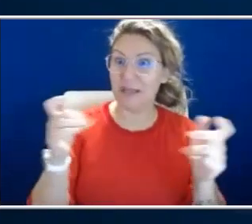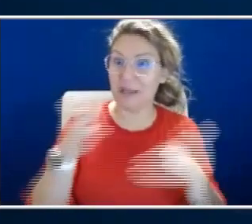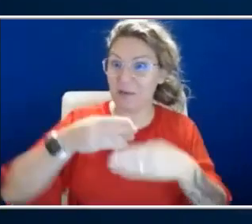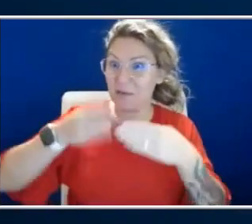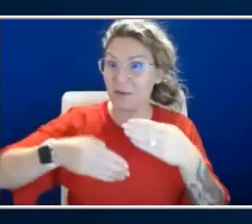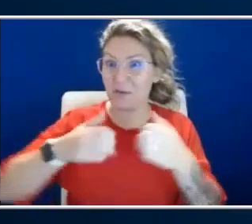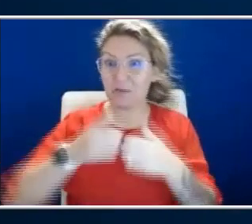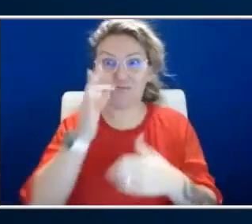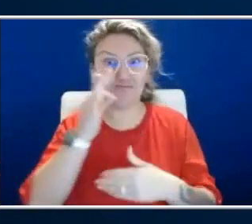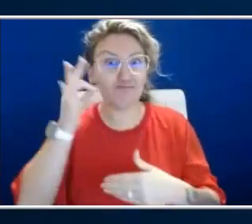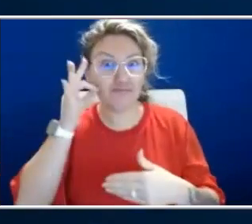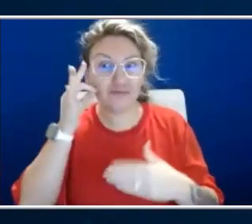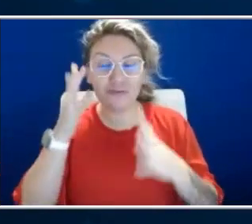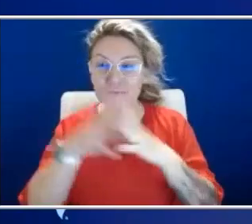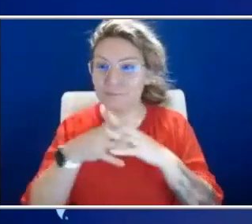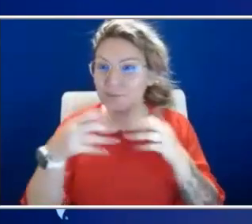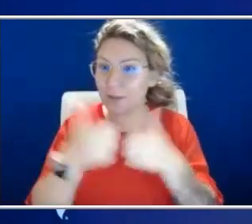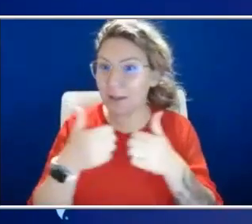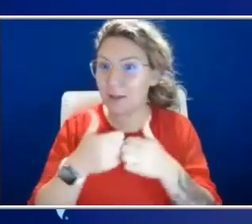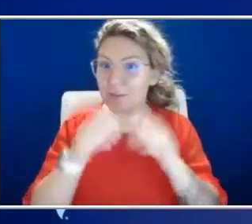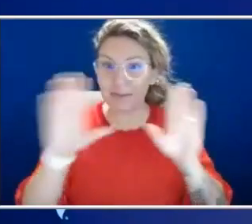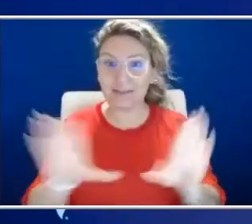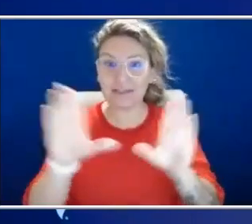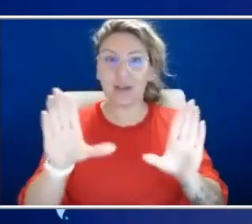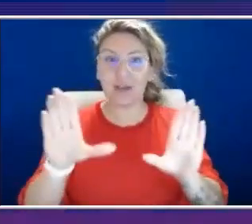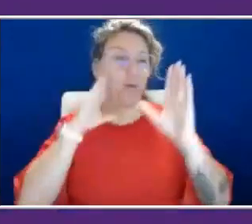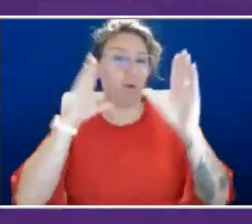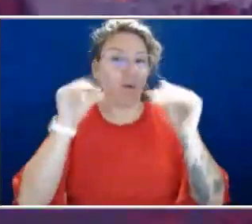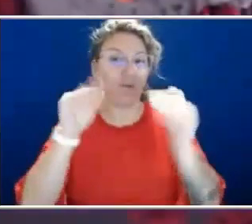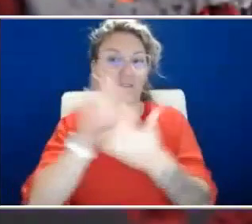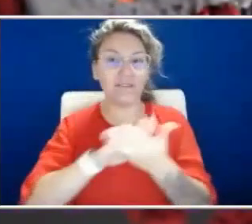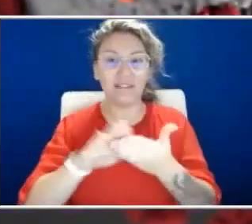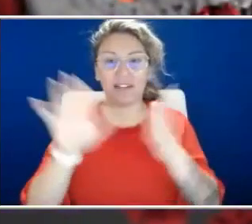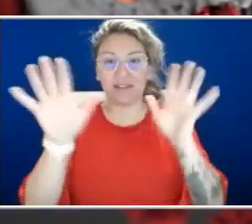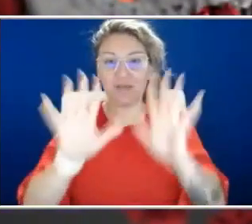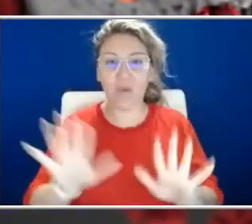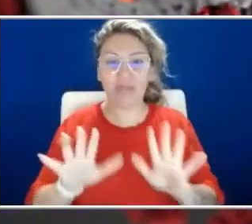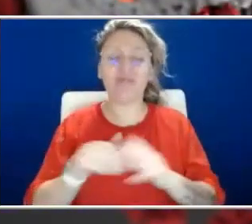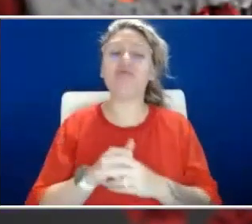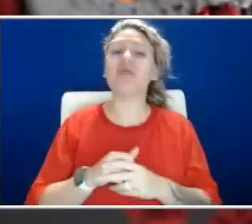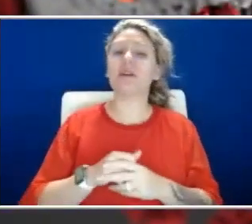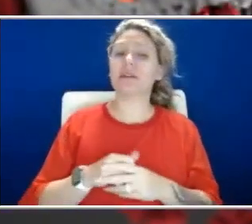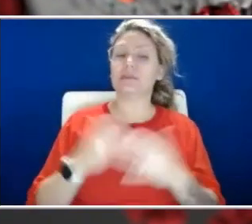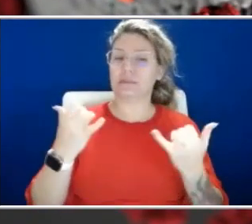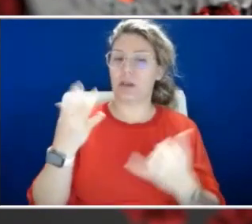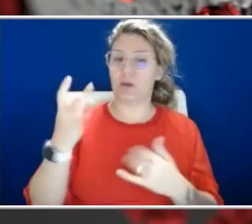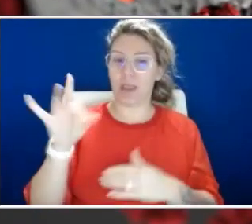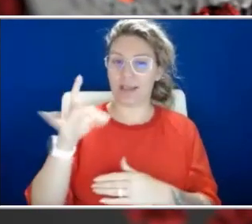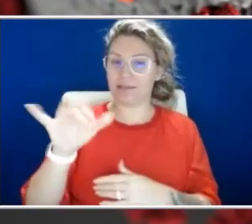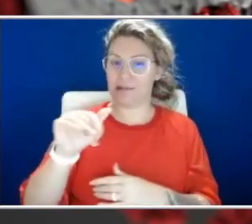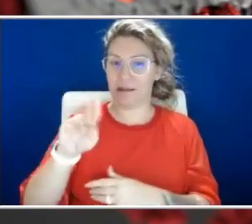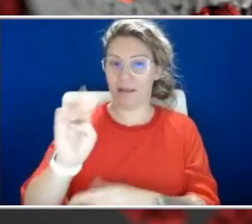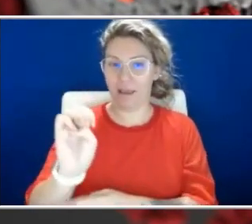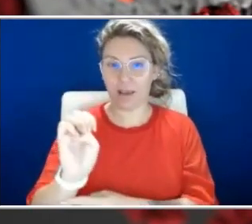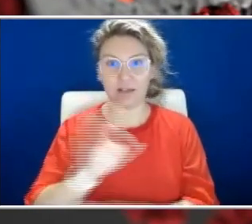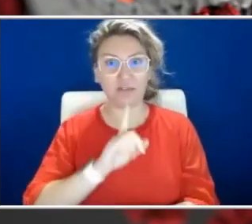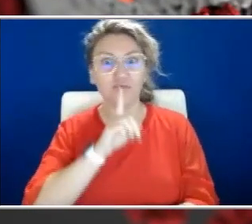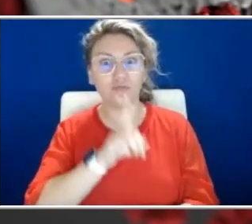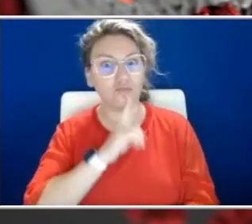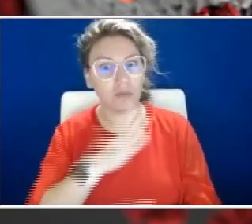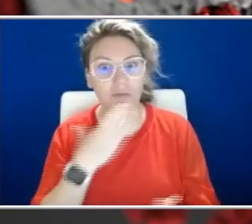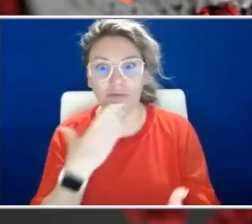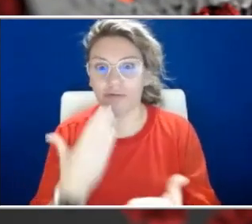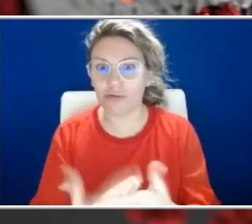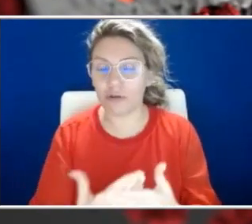it's going to be a big game for Yeah. sure. Hopefully be nice weather too. So right now, 18 active infections in the hospital, which is really good. We've seen that